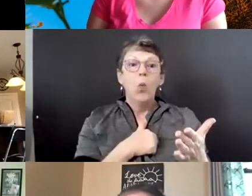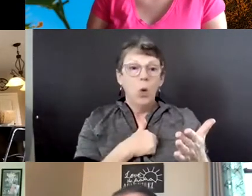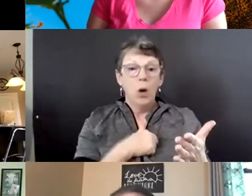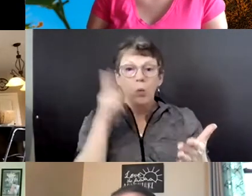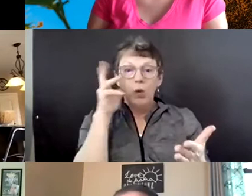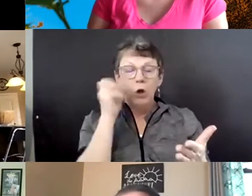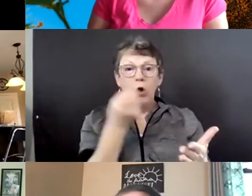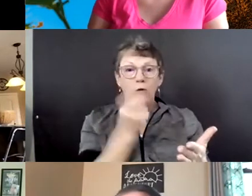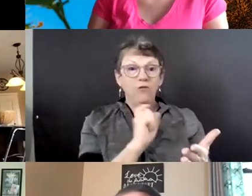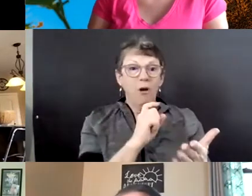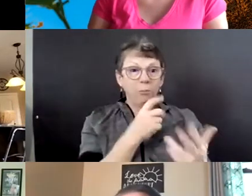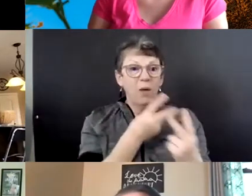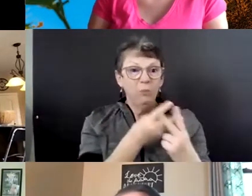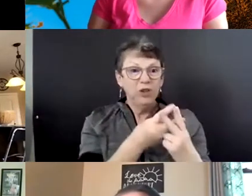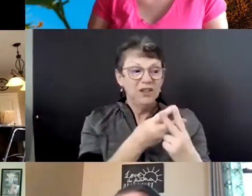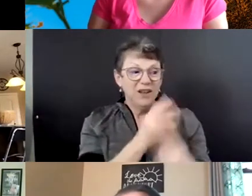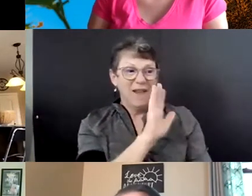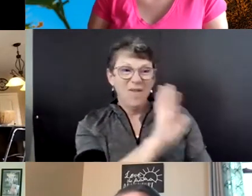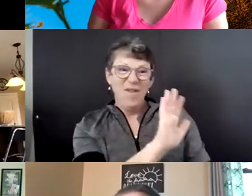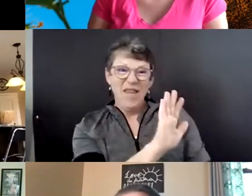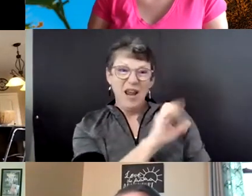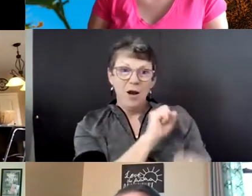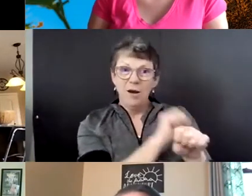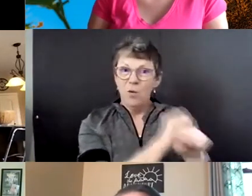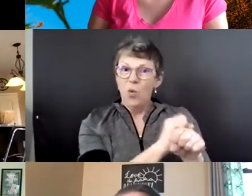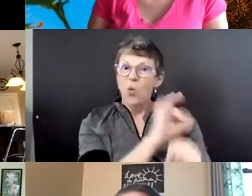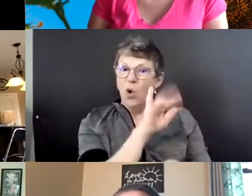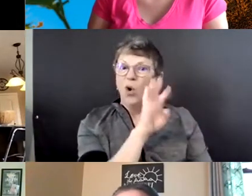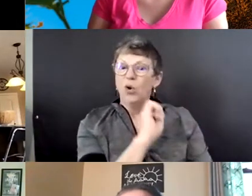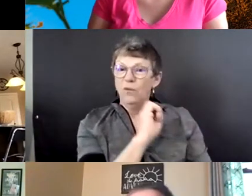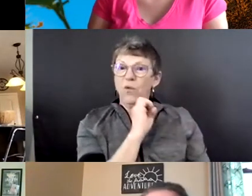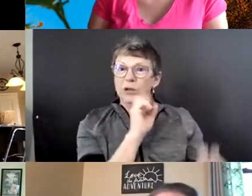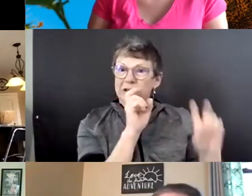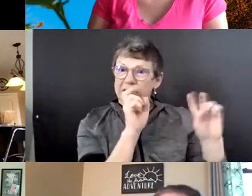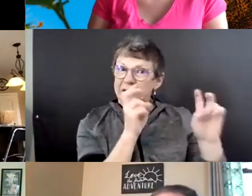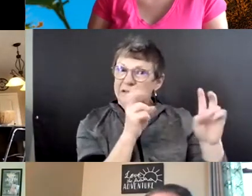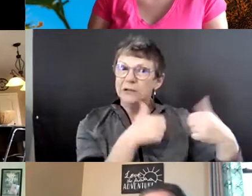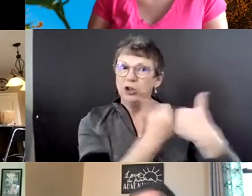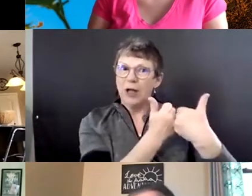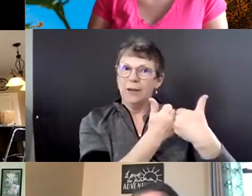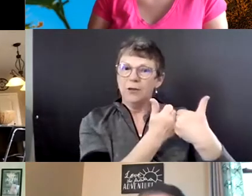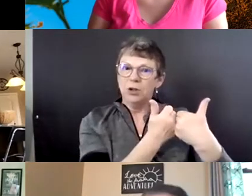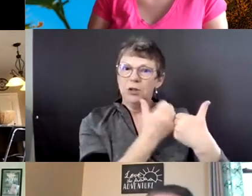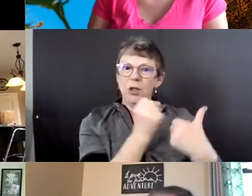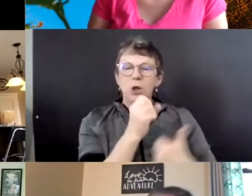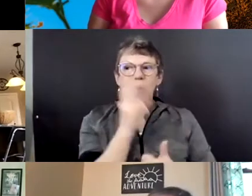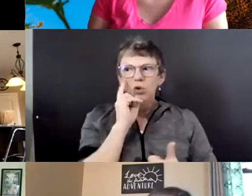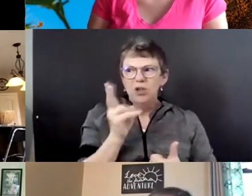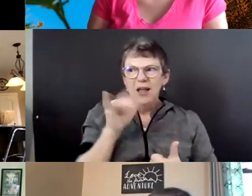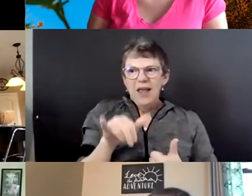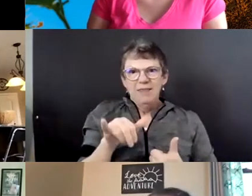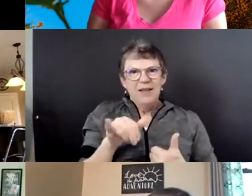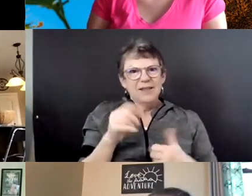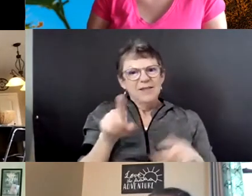workforce challenges. So I think it is something we're seeing in a variety of different employment spaces.